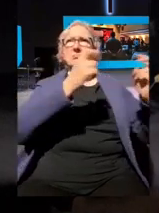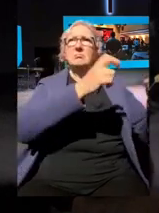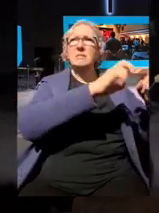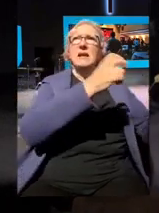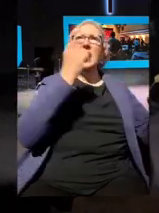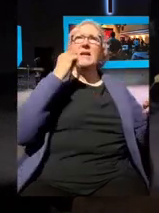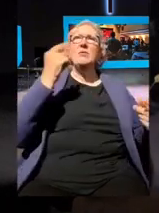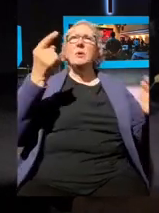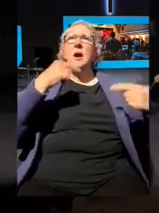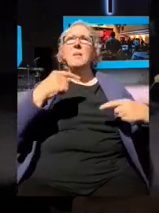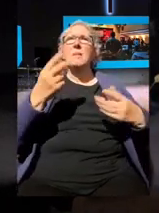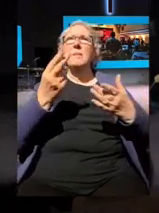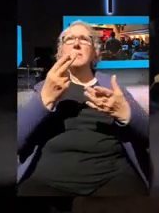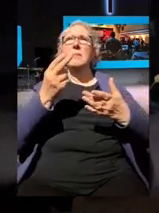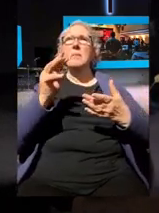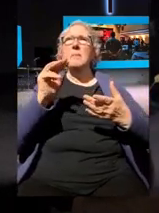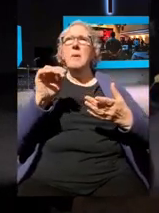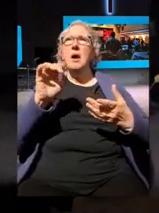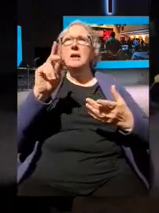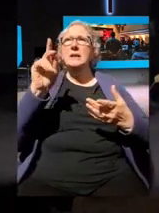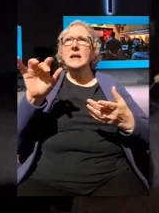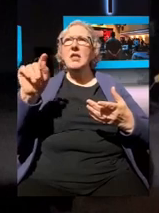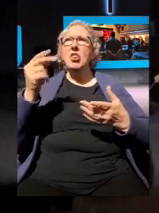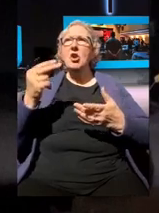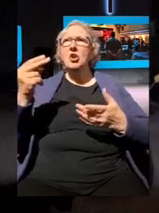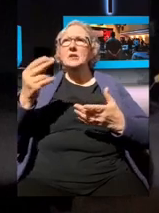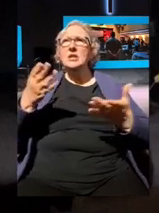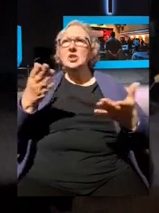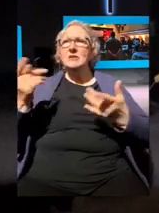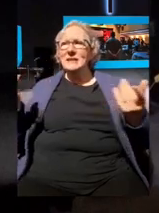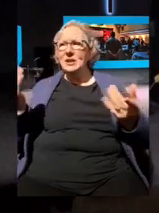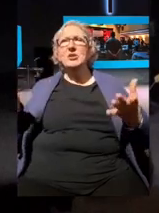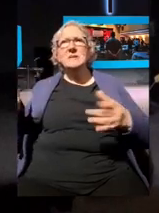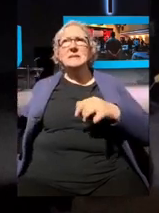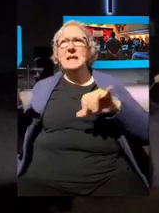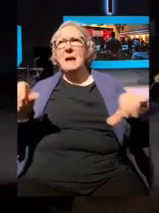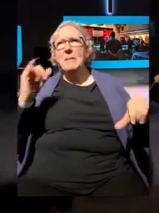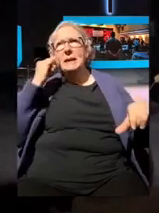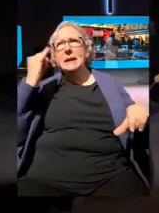and we sat at tables. Same kind of thing. So again, it's a different vibe, but still very similar.